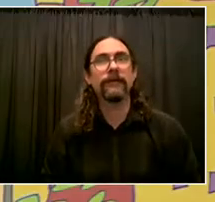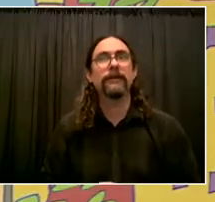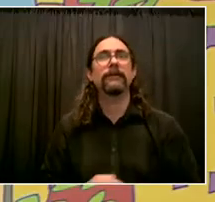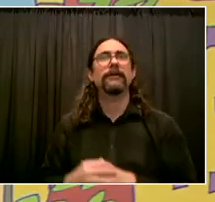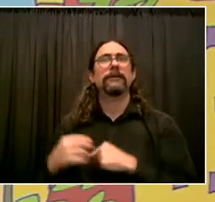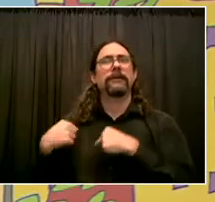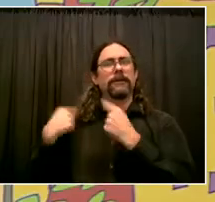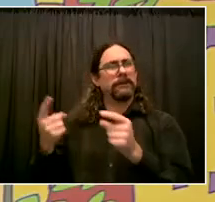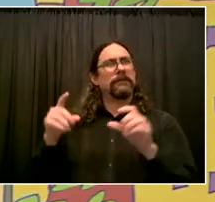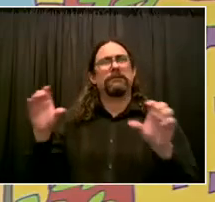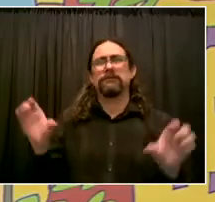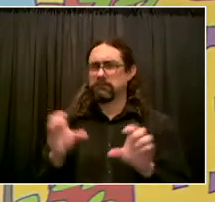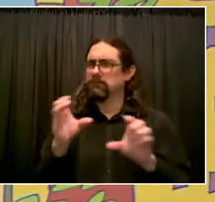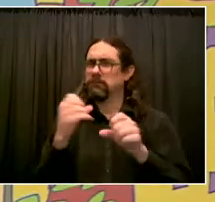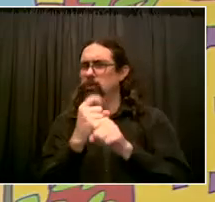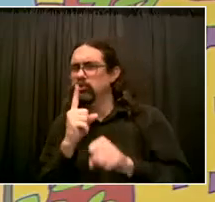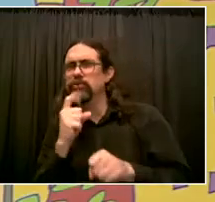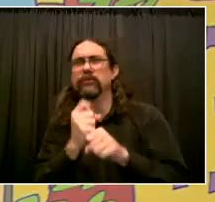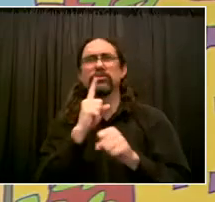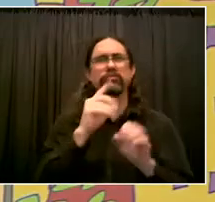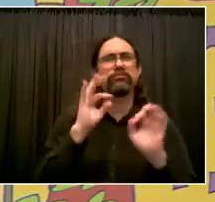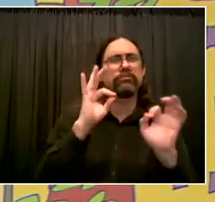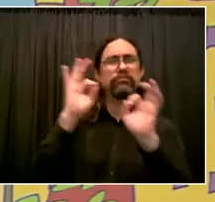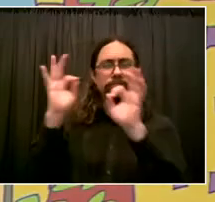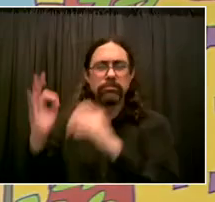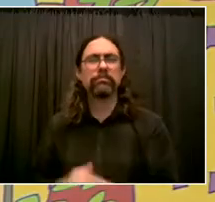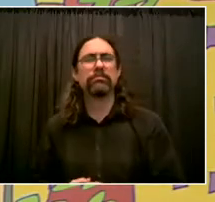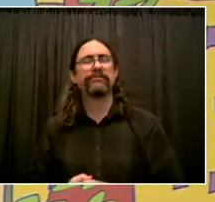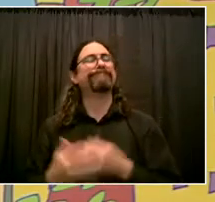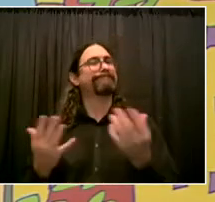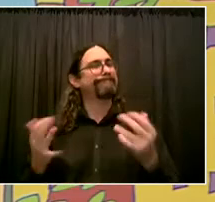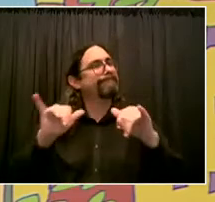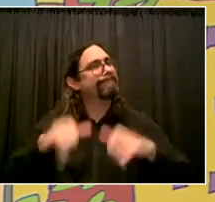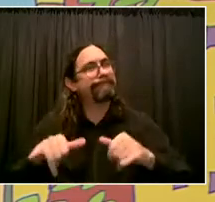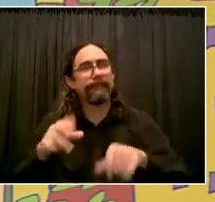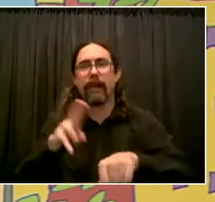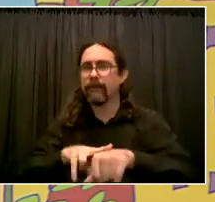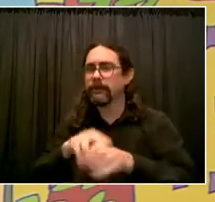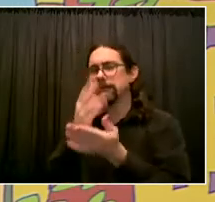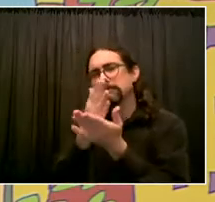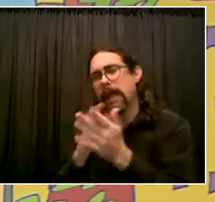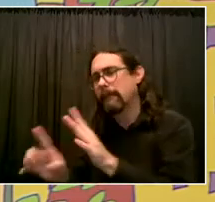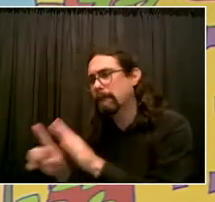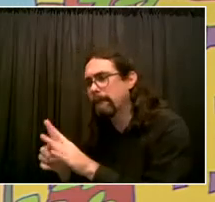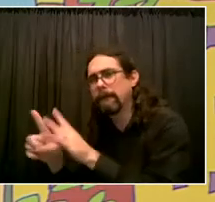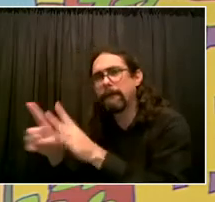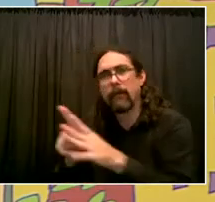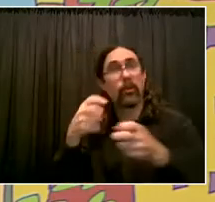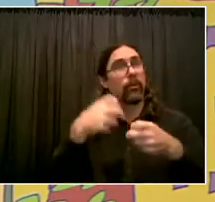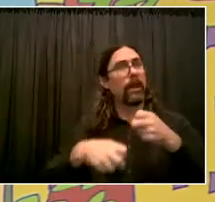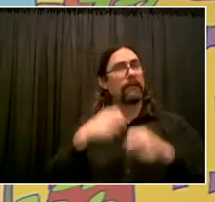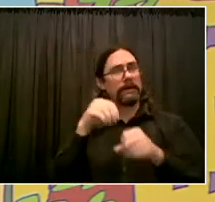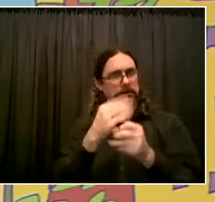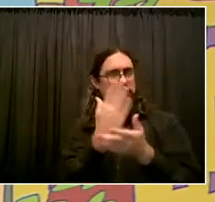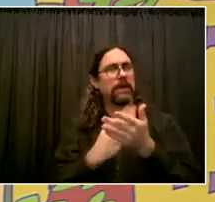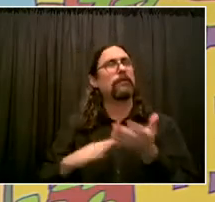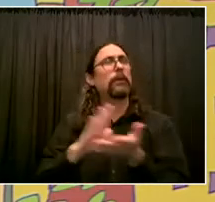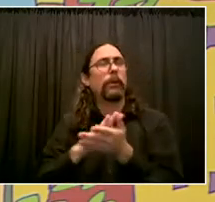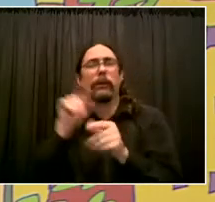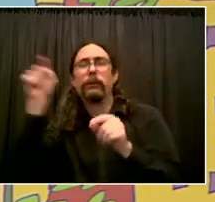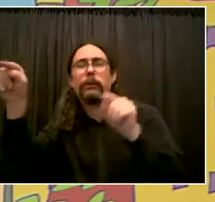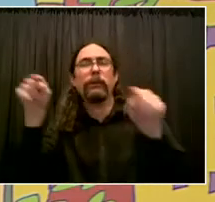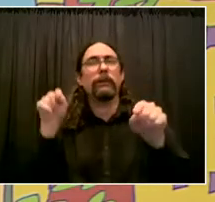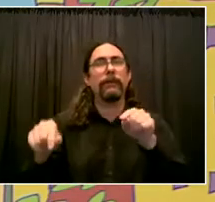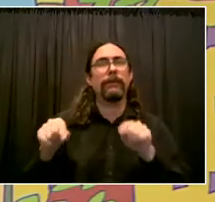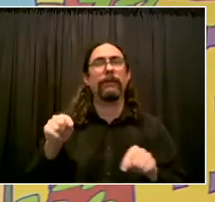lately, and we need to make sure we're adding extra protection to make sure there's never violence, never